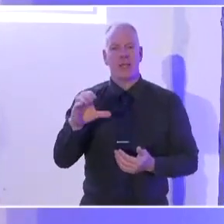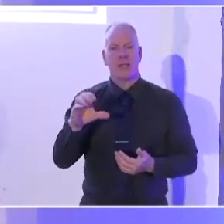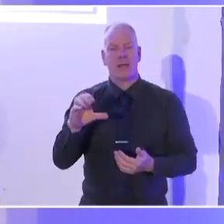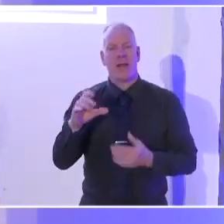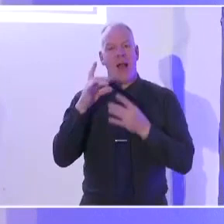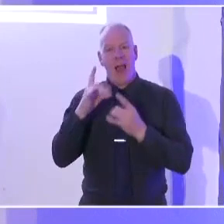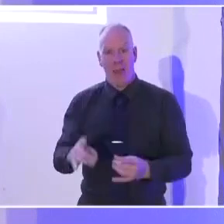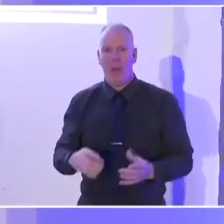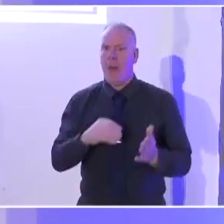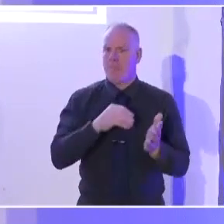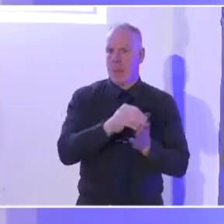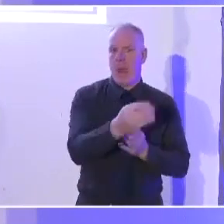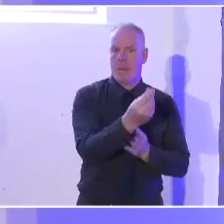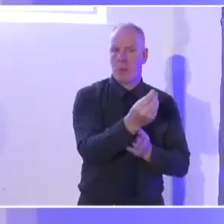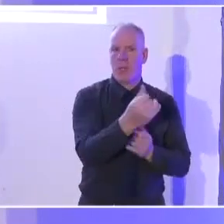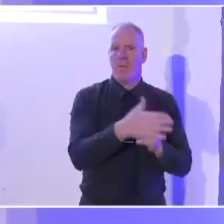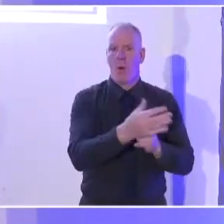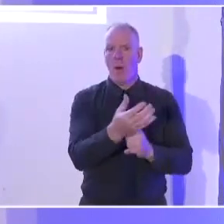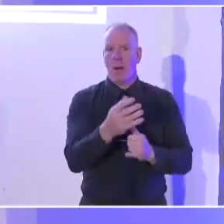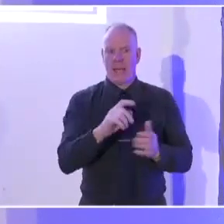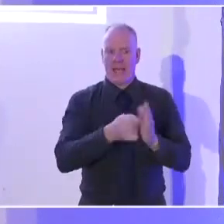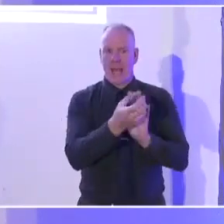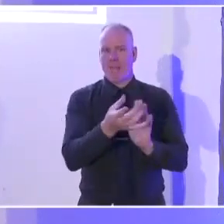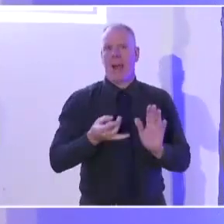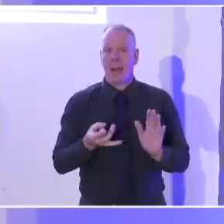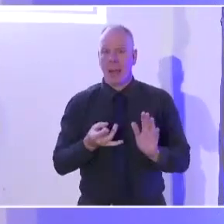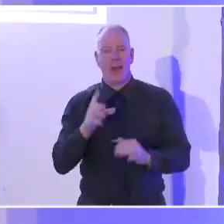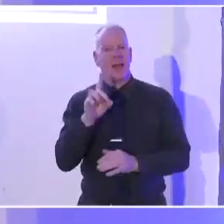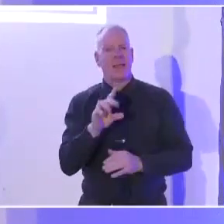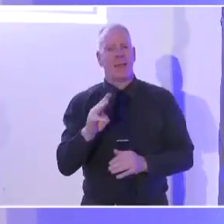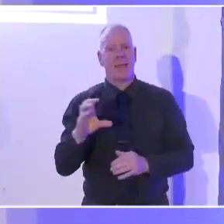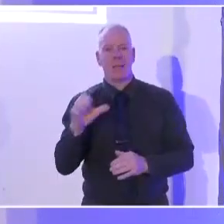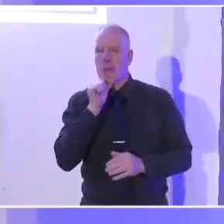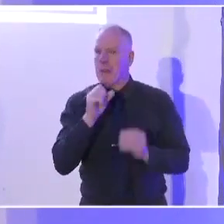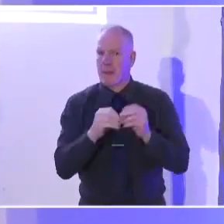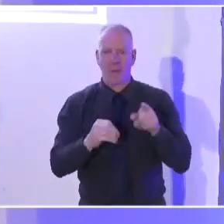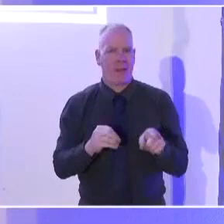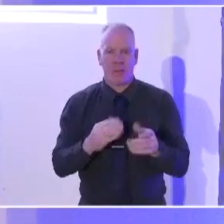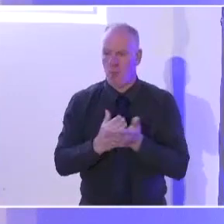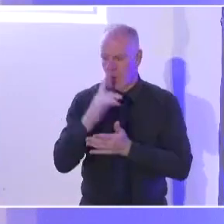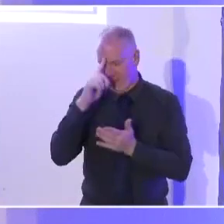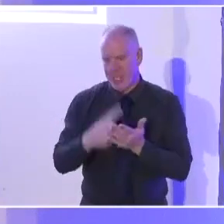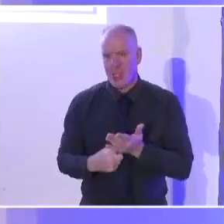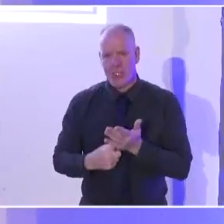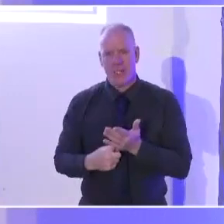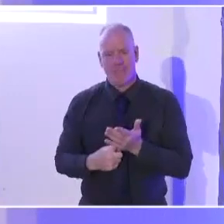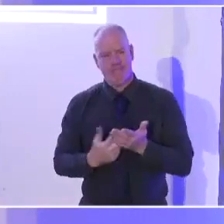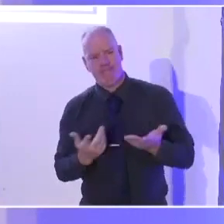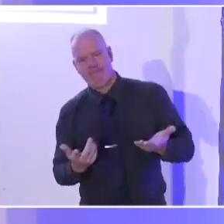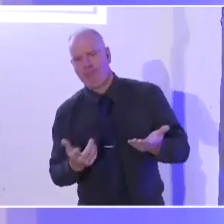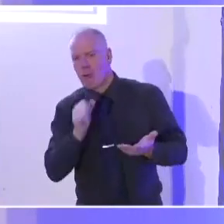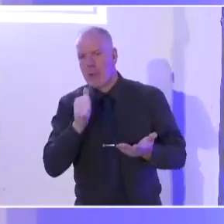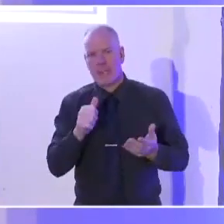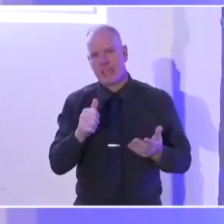the return of for a decryptor key. The DPC didn't comment on that at all in its decision. They didn't seem to take it